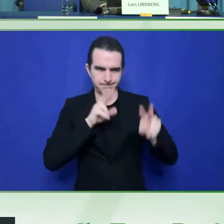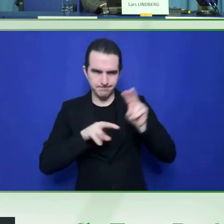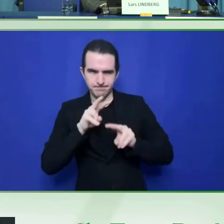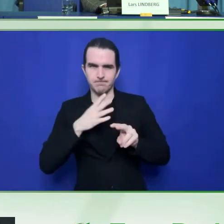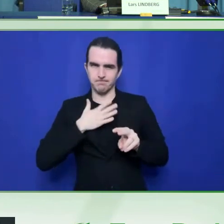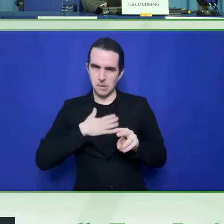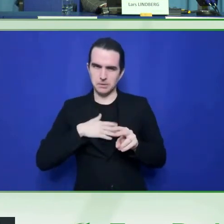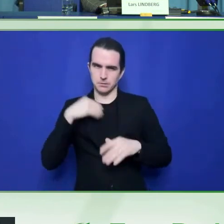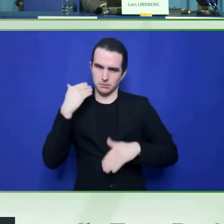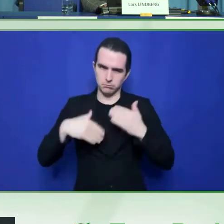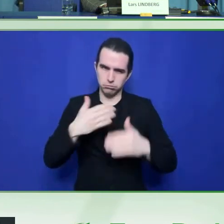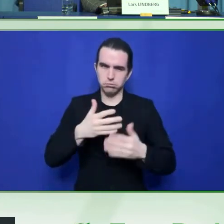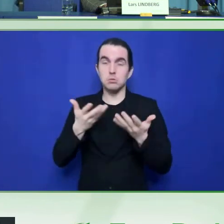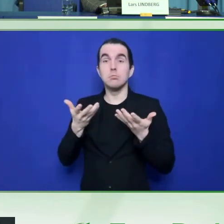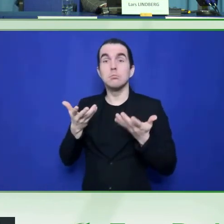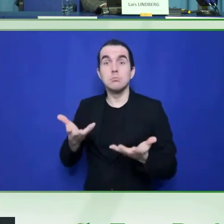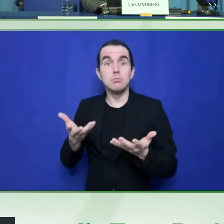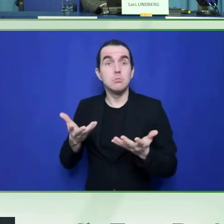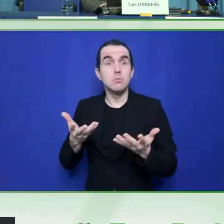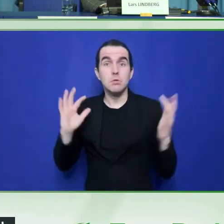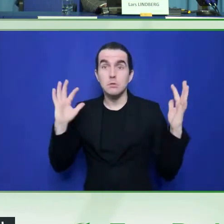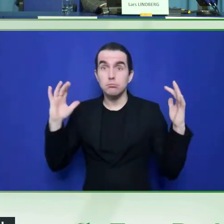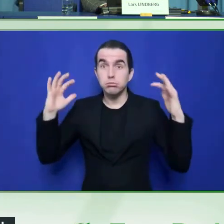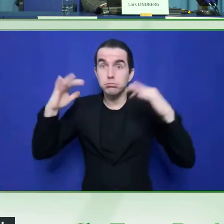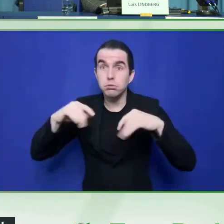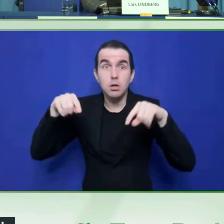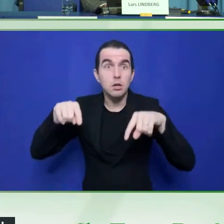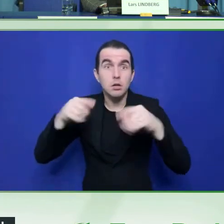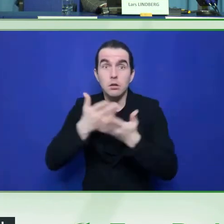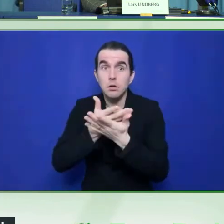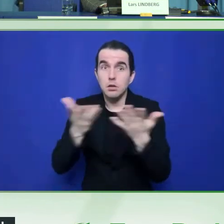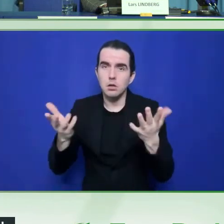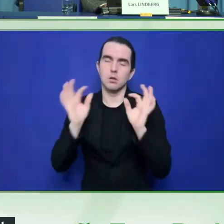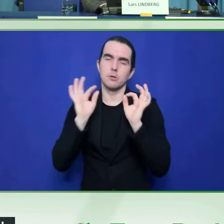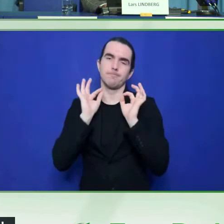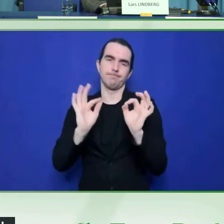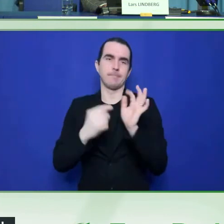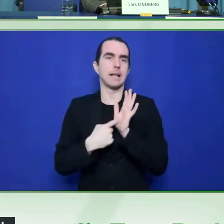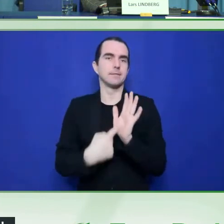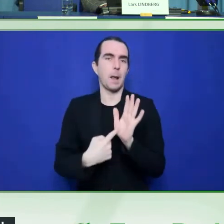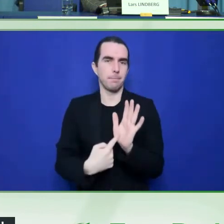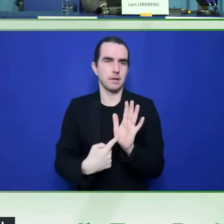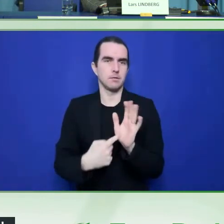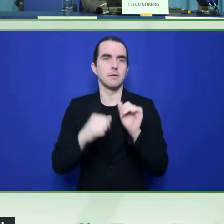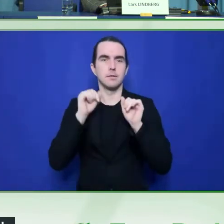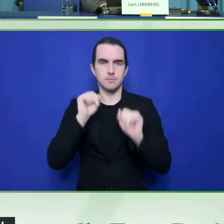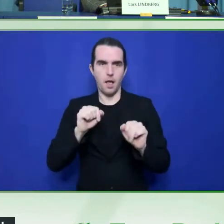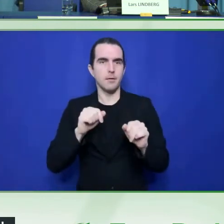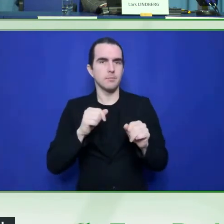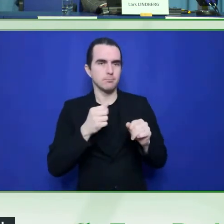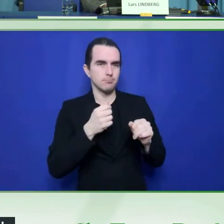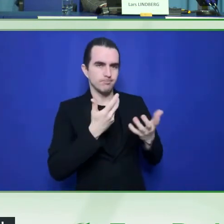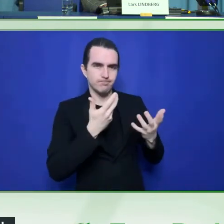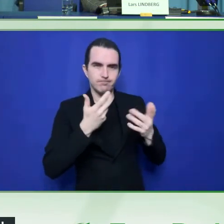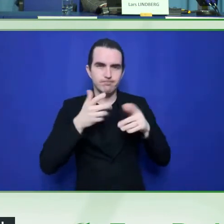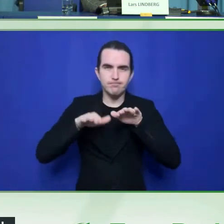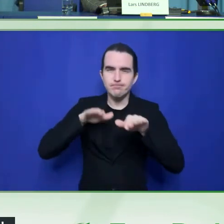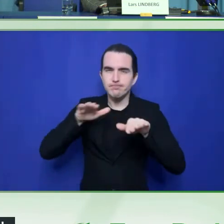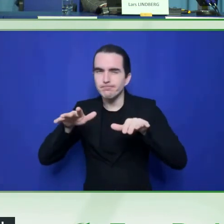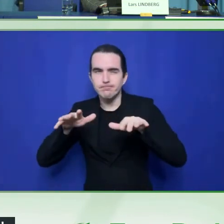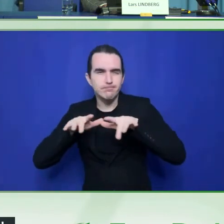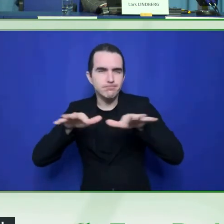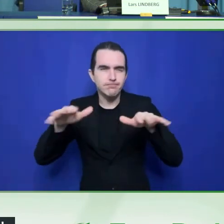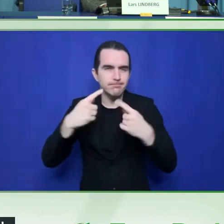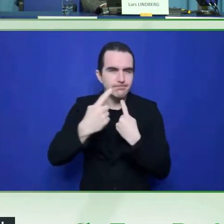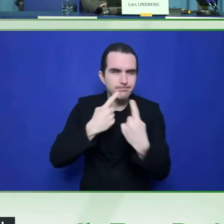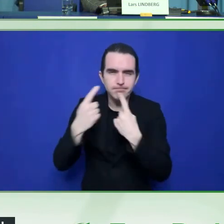evaluations, to what is working in reality. We also found that assistive technology systems are a